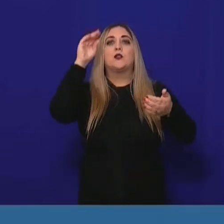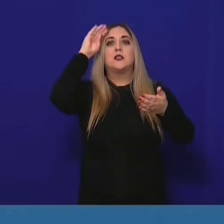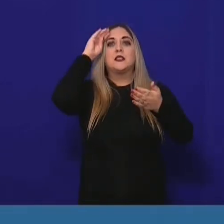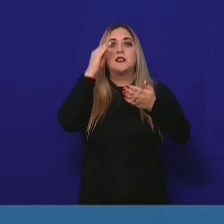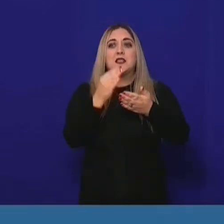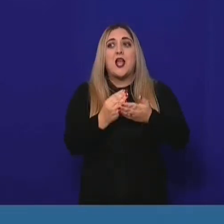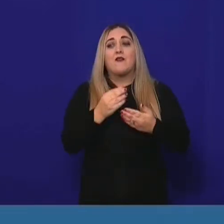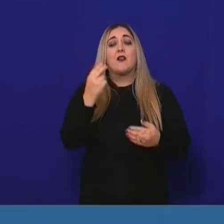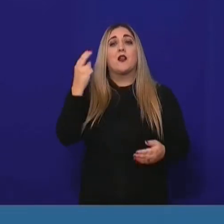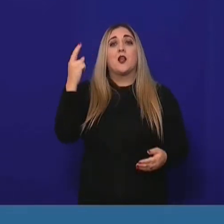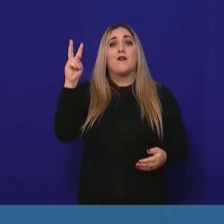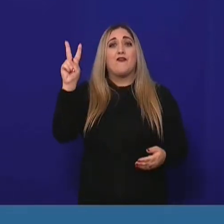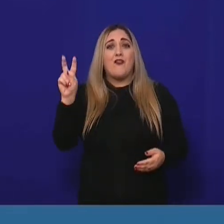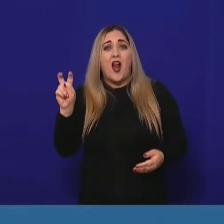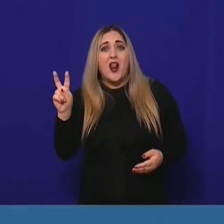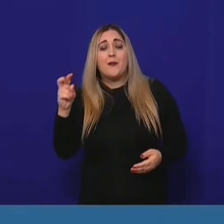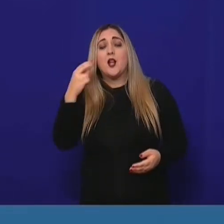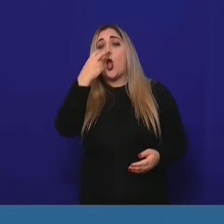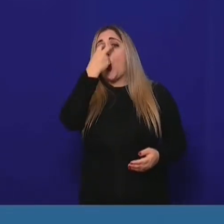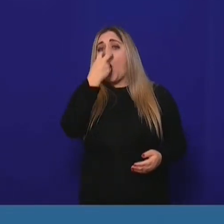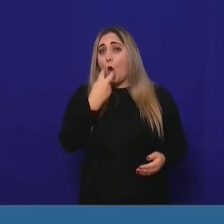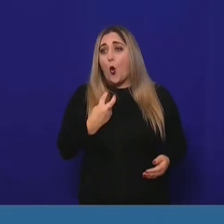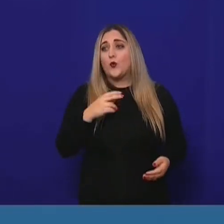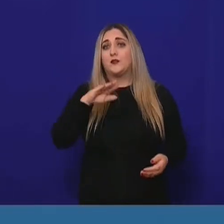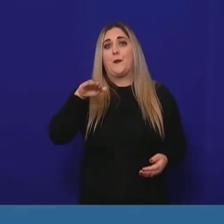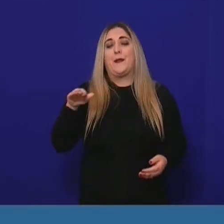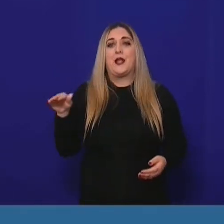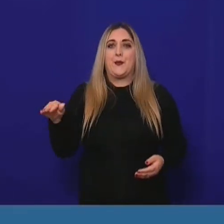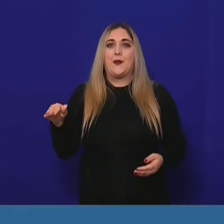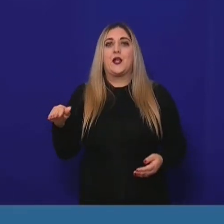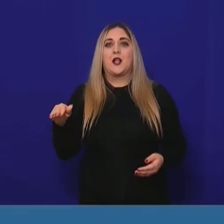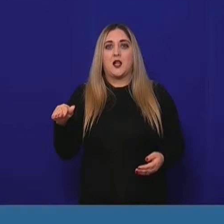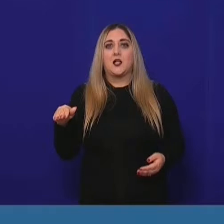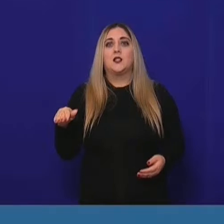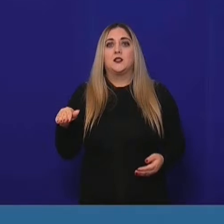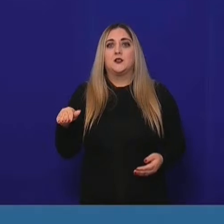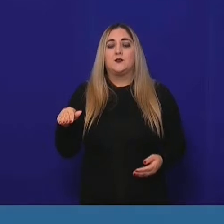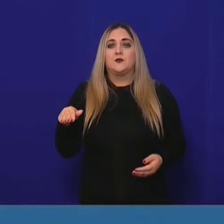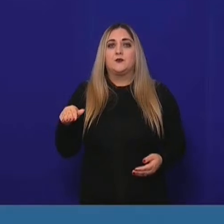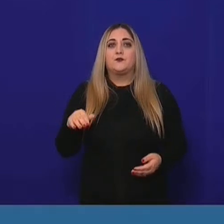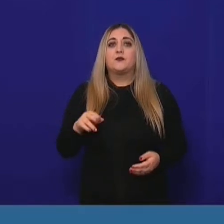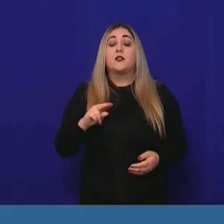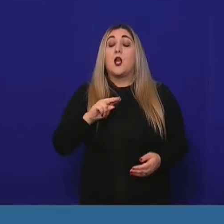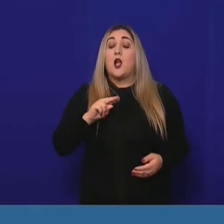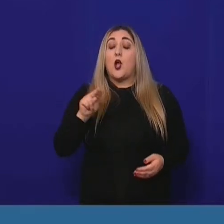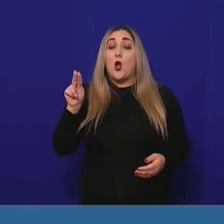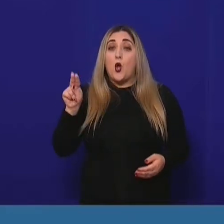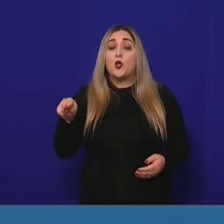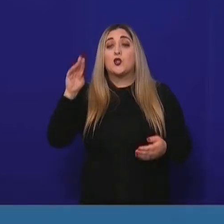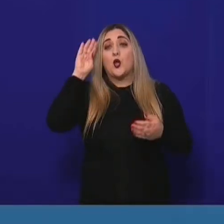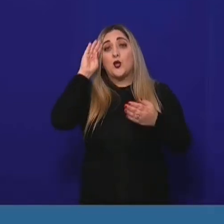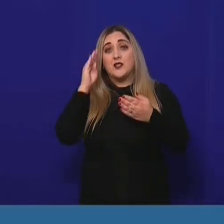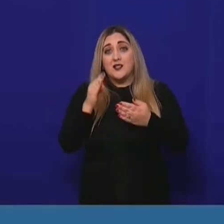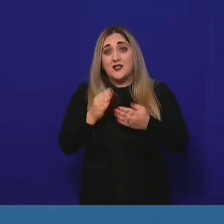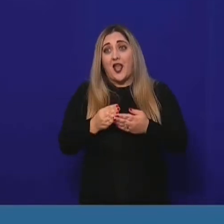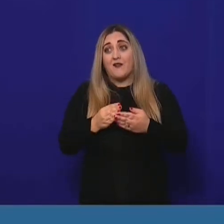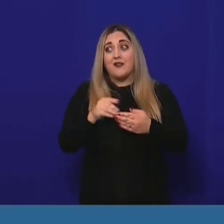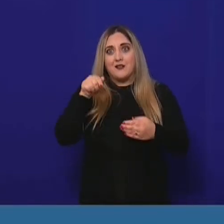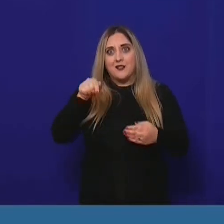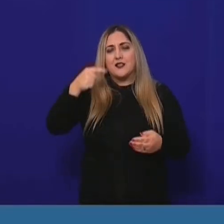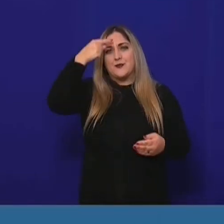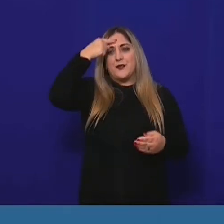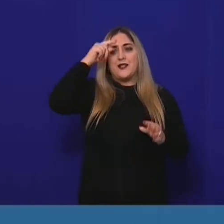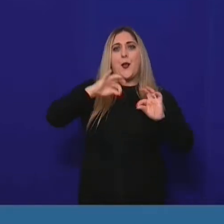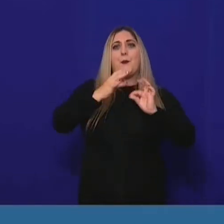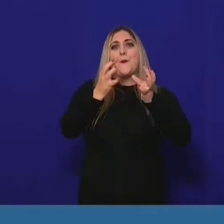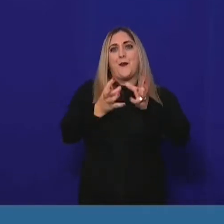your elderly, protect those people who are vulnerable because of having other chronic conditions, so that we can give them the best